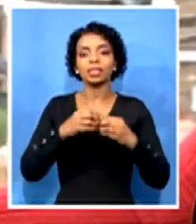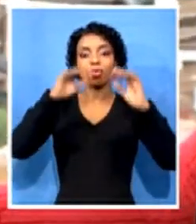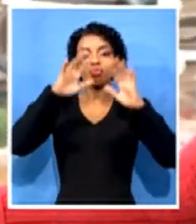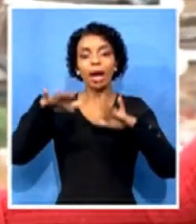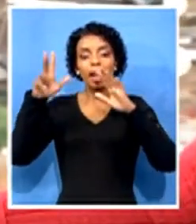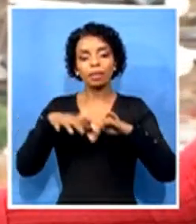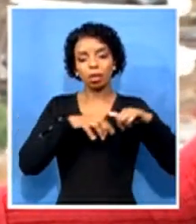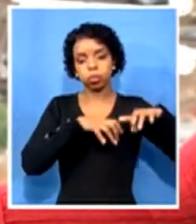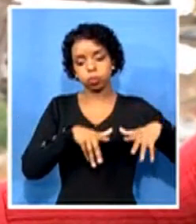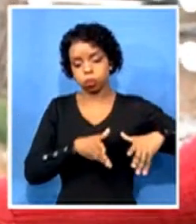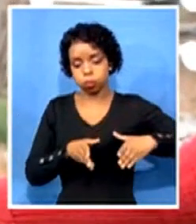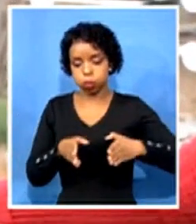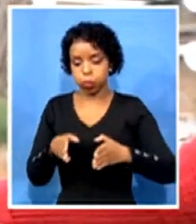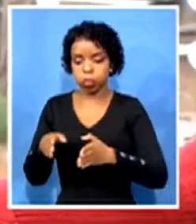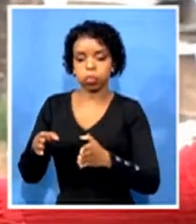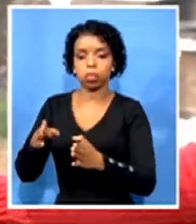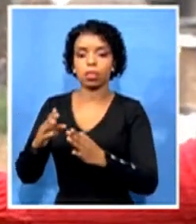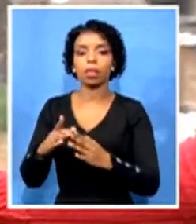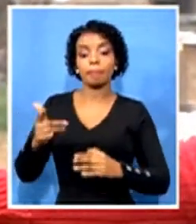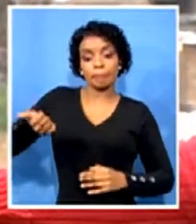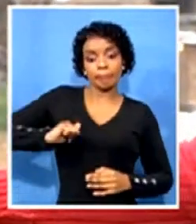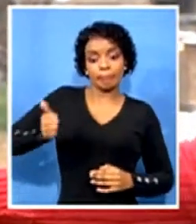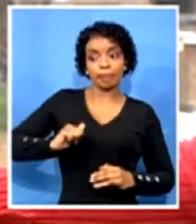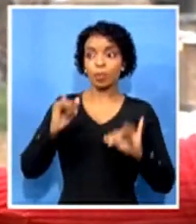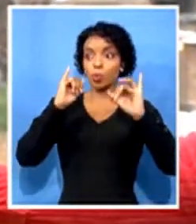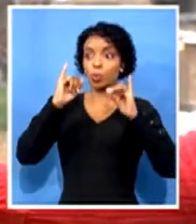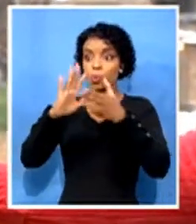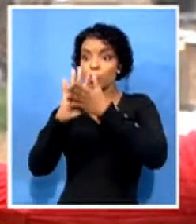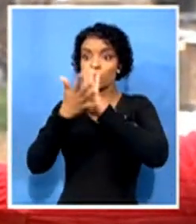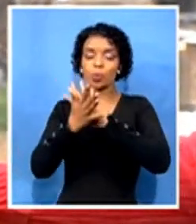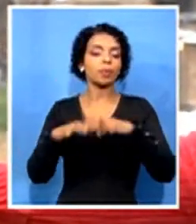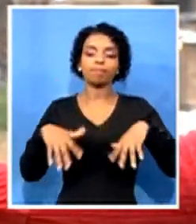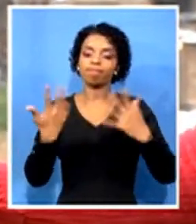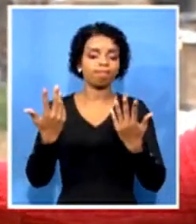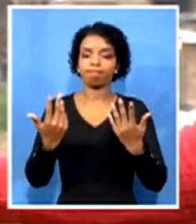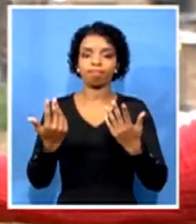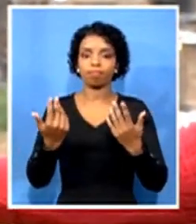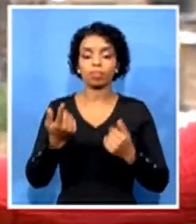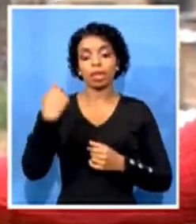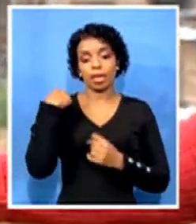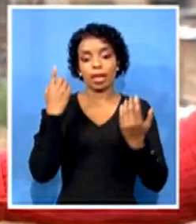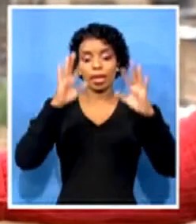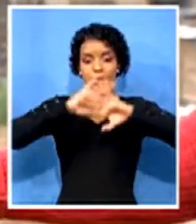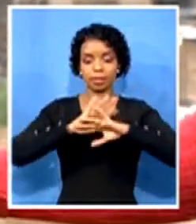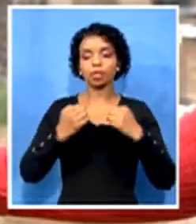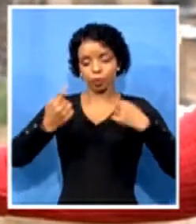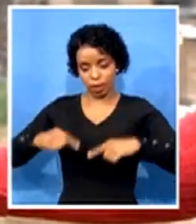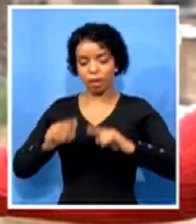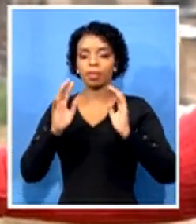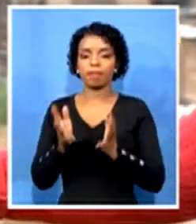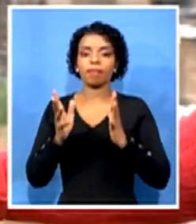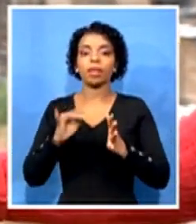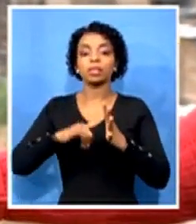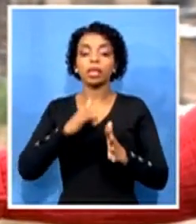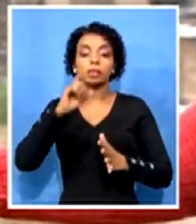major incidents. We came by late last night just to check the river levels and to ensure that if